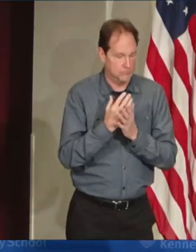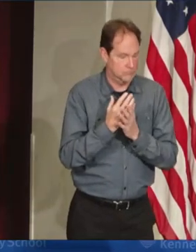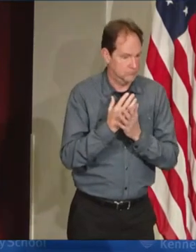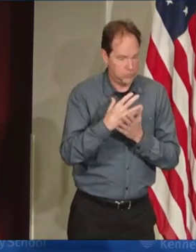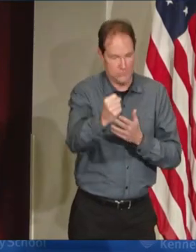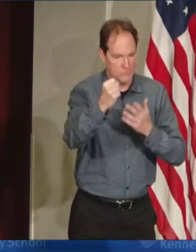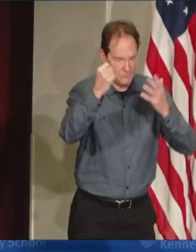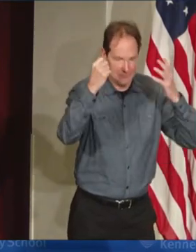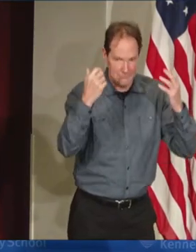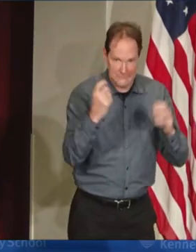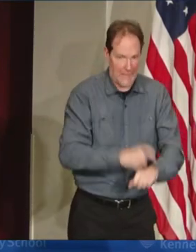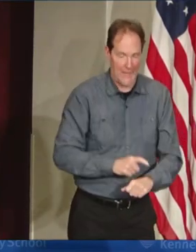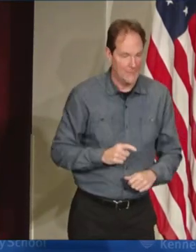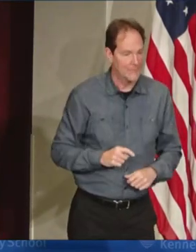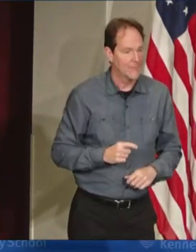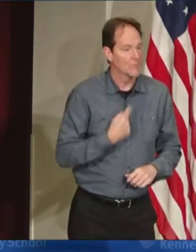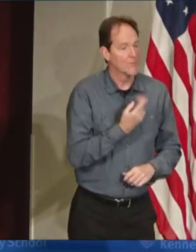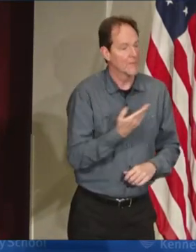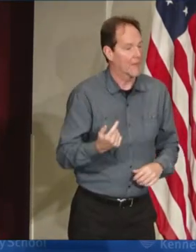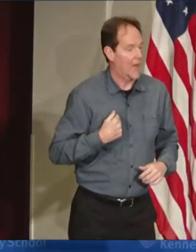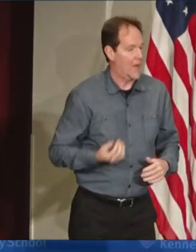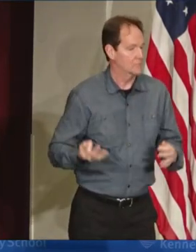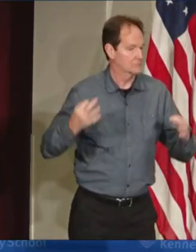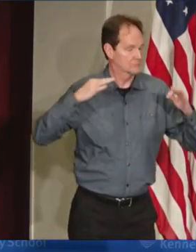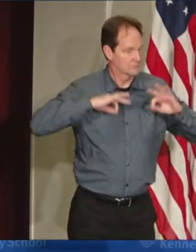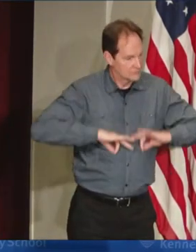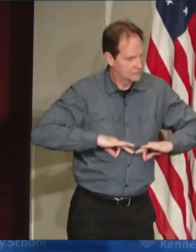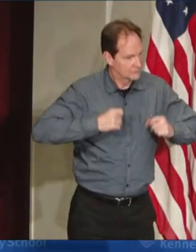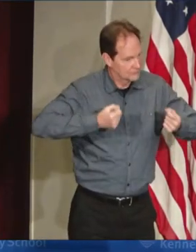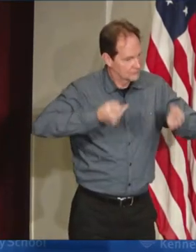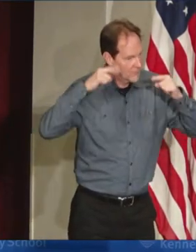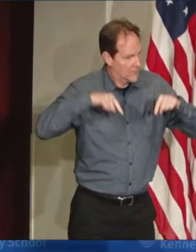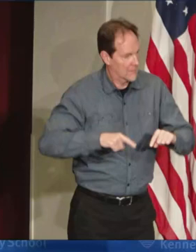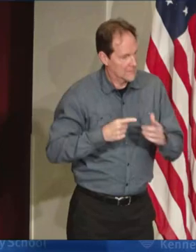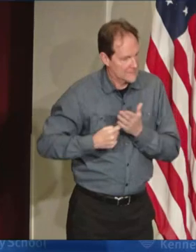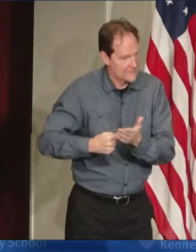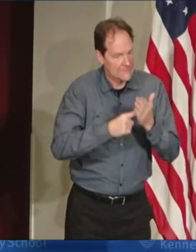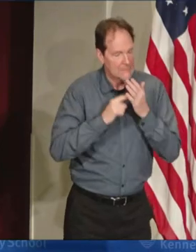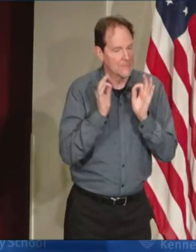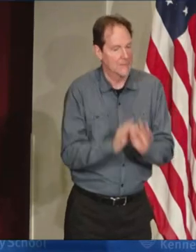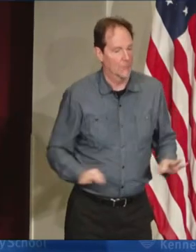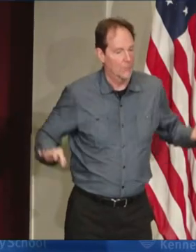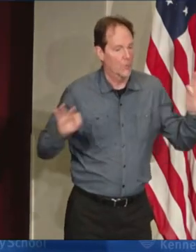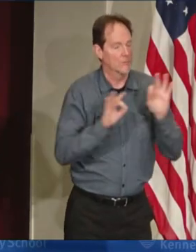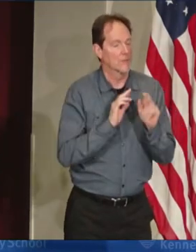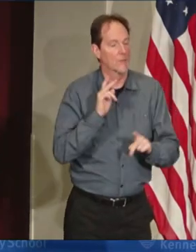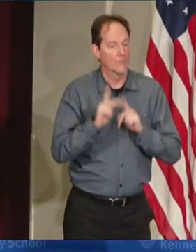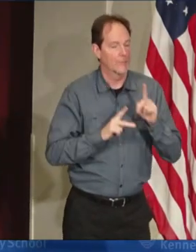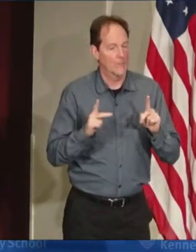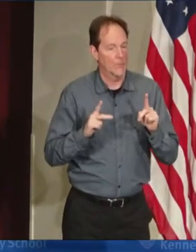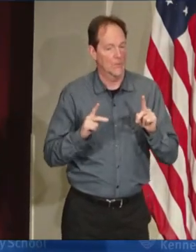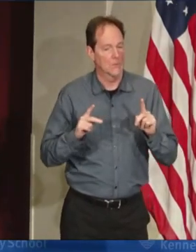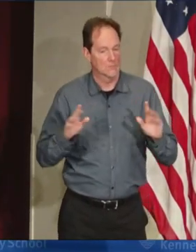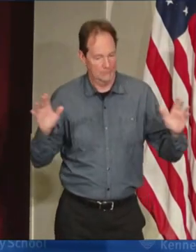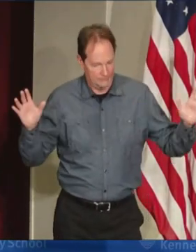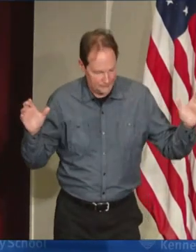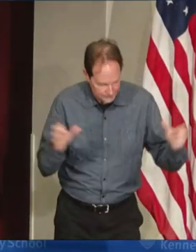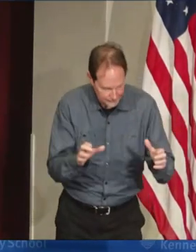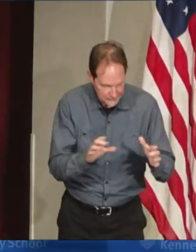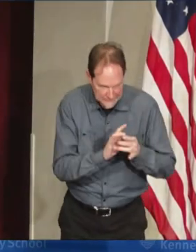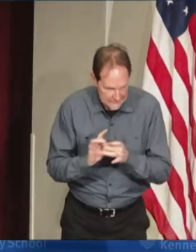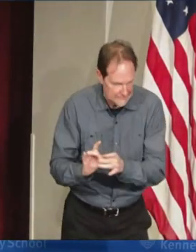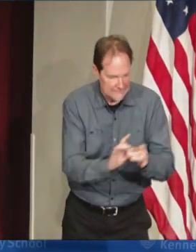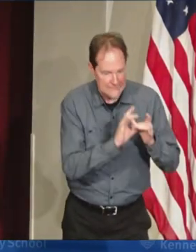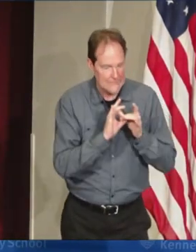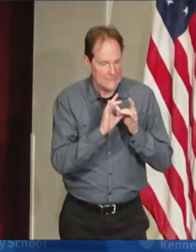think one of the things that I am taking away from this conversation is the importance of people coming together to listen and